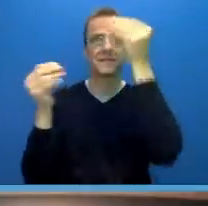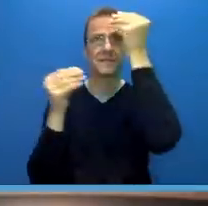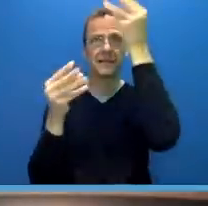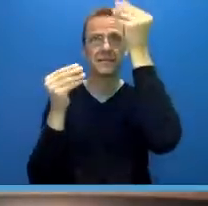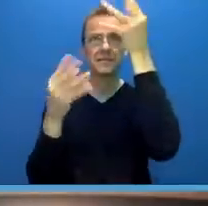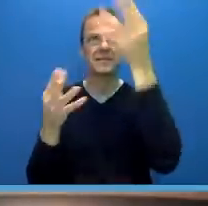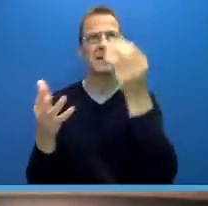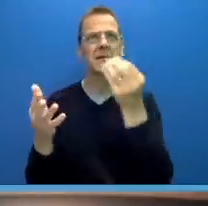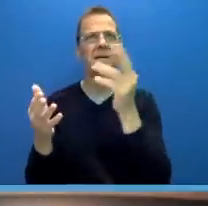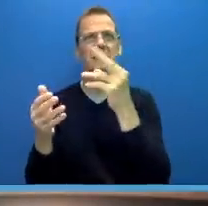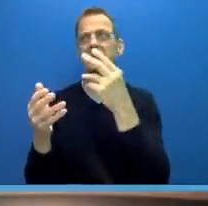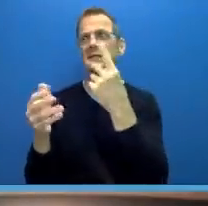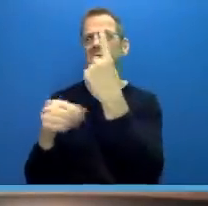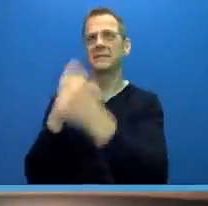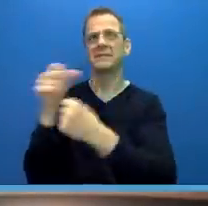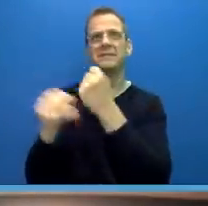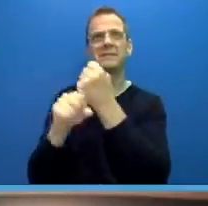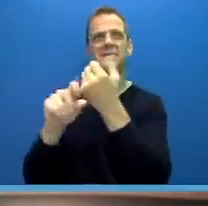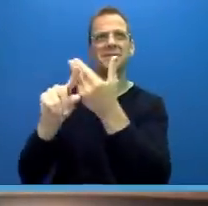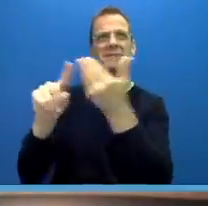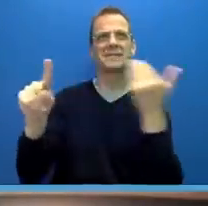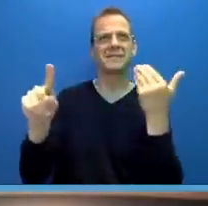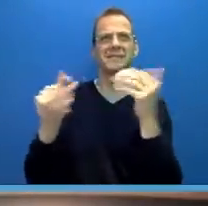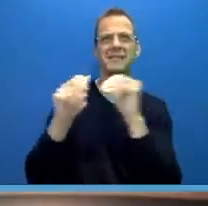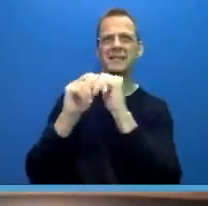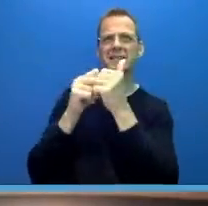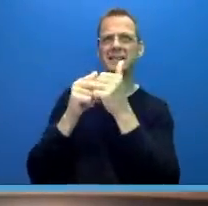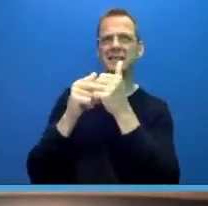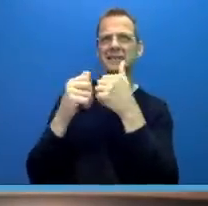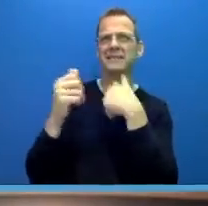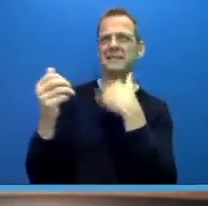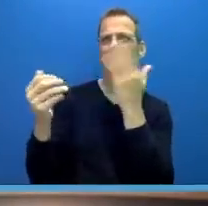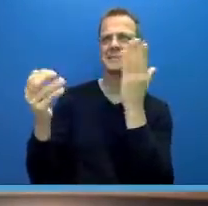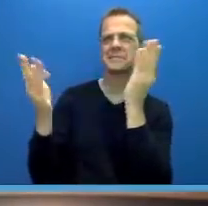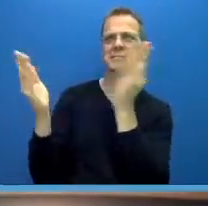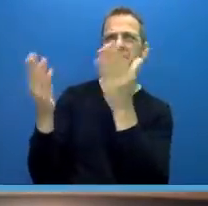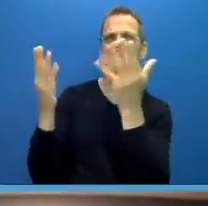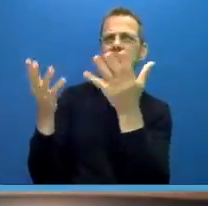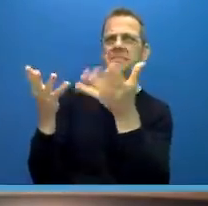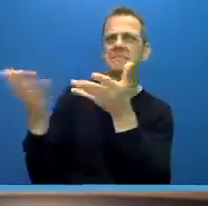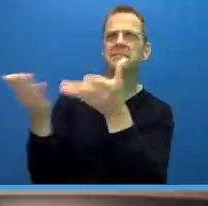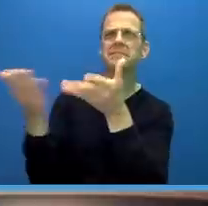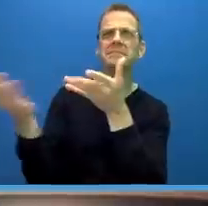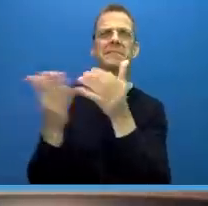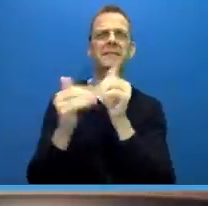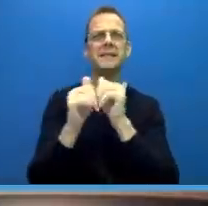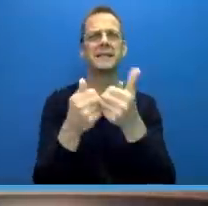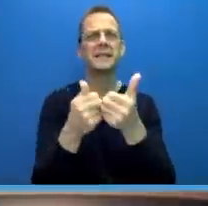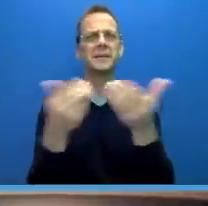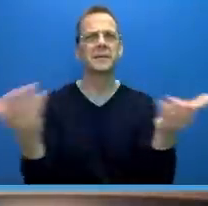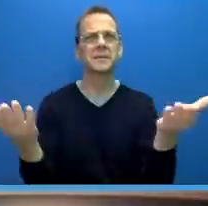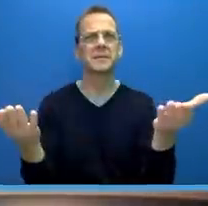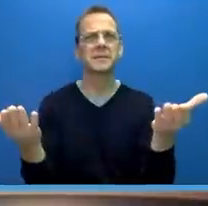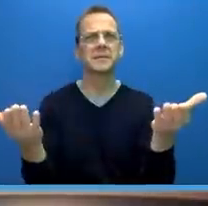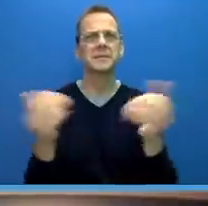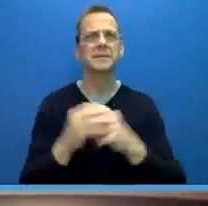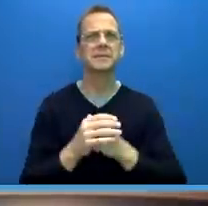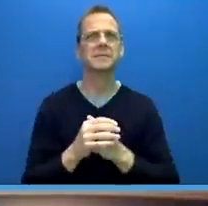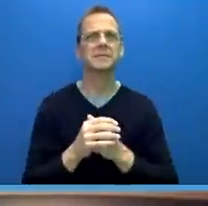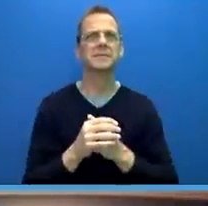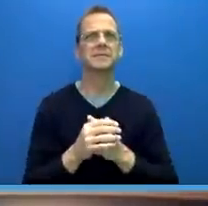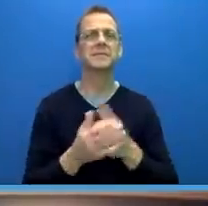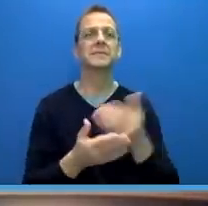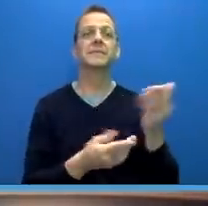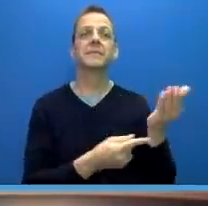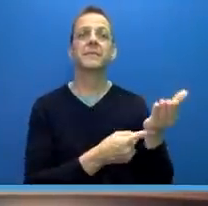That's a great question, and thank you. And I will, I don't know if Dr. Lee wants to make a comment about it first, but I would